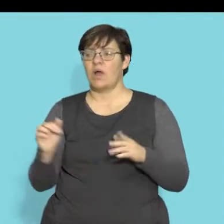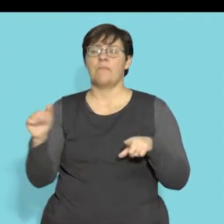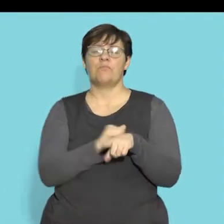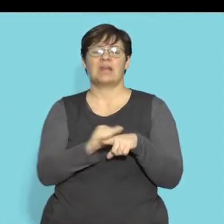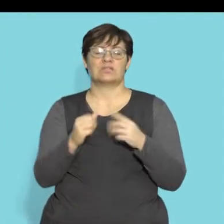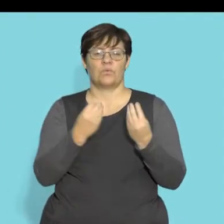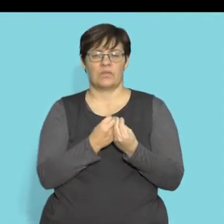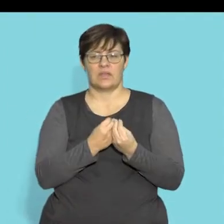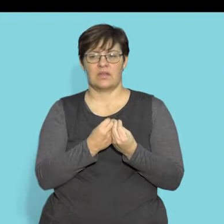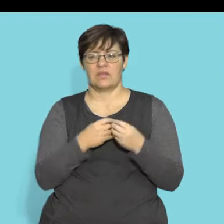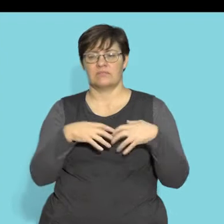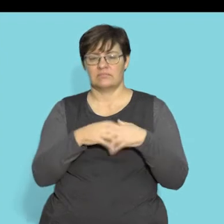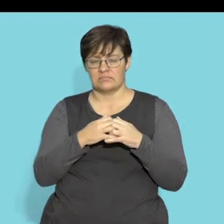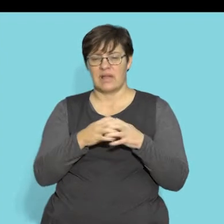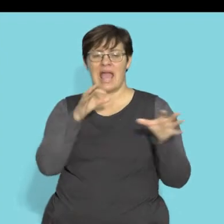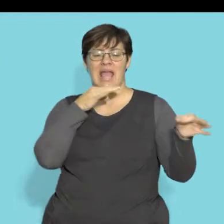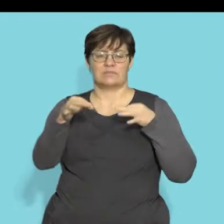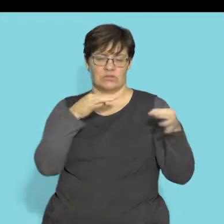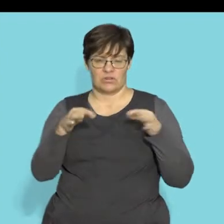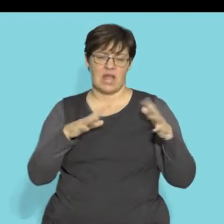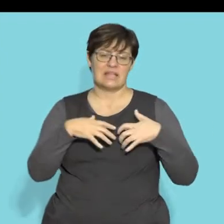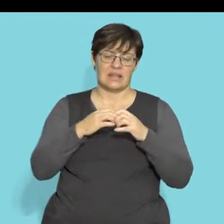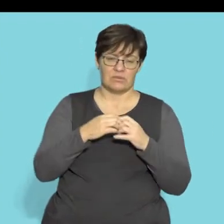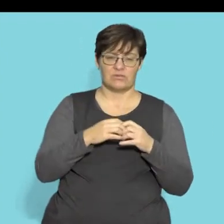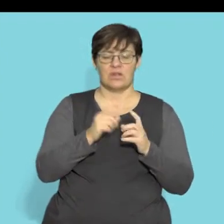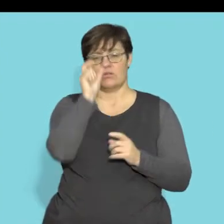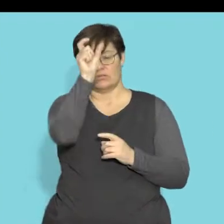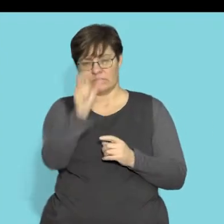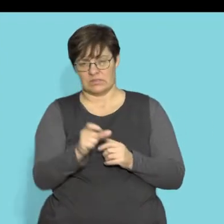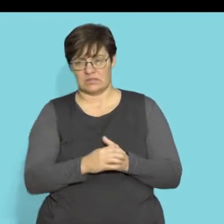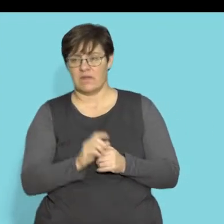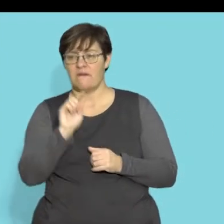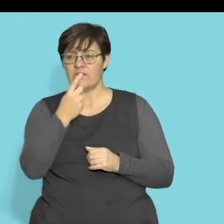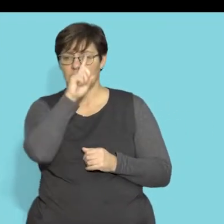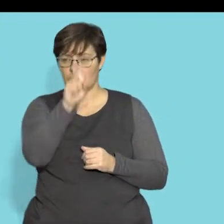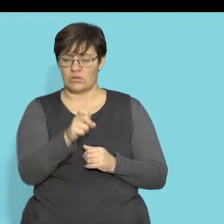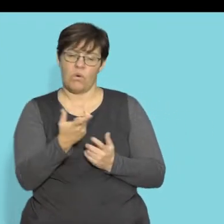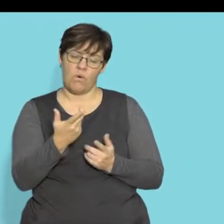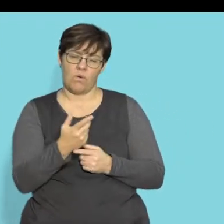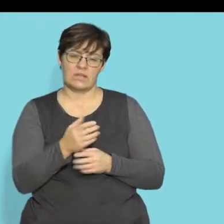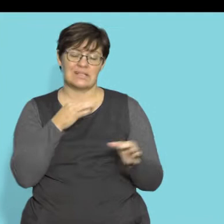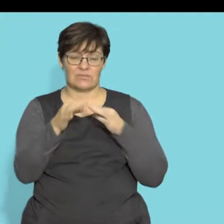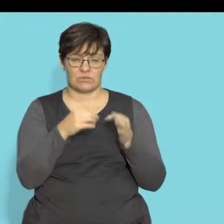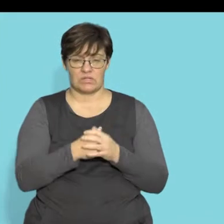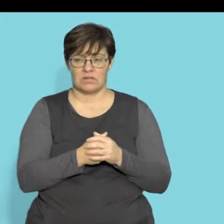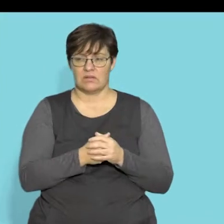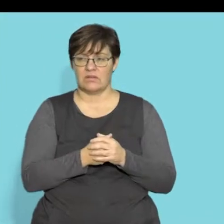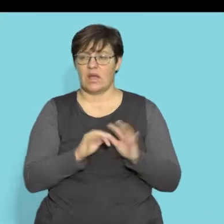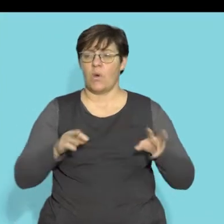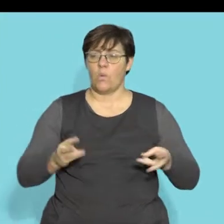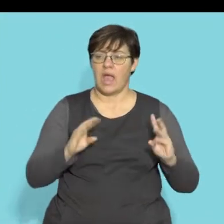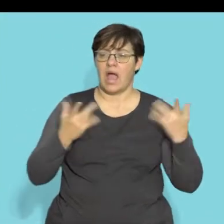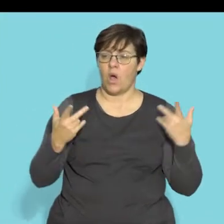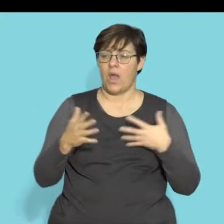this with a set of descriptions and establish these terms. So the first question or description is a way of